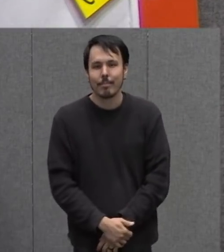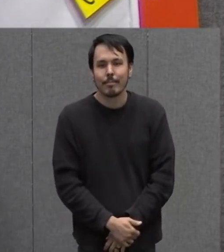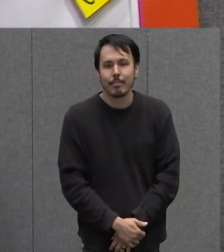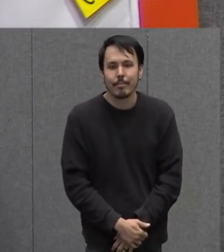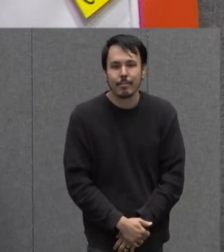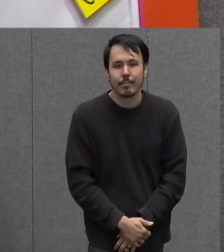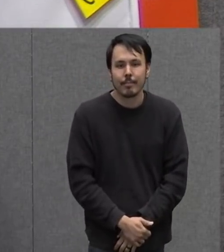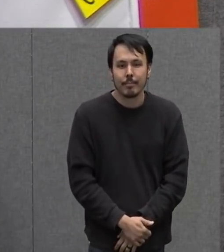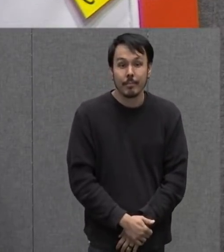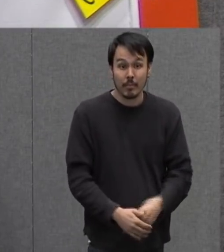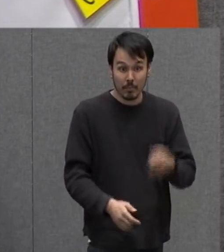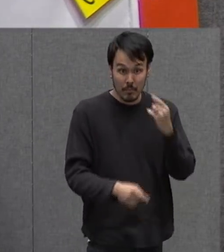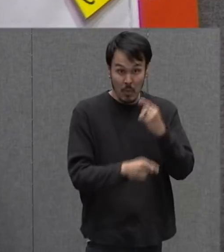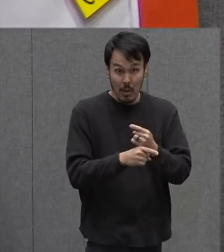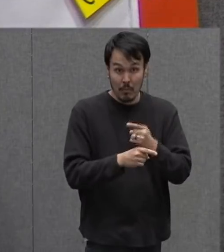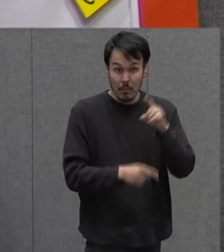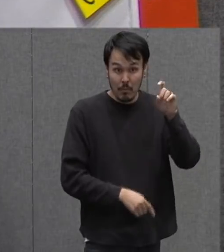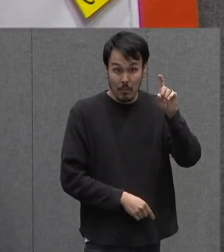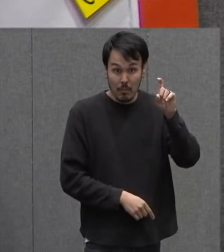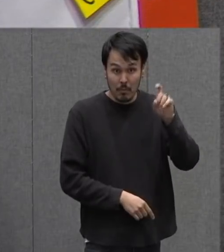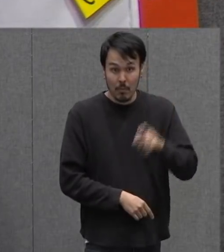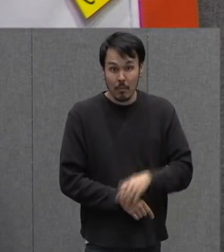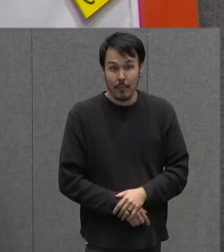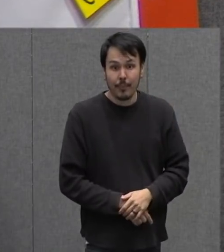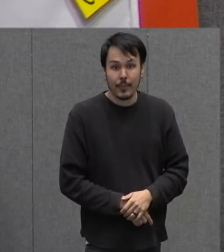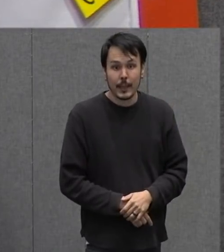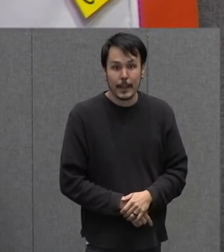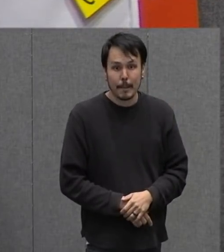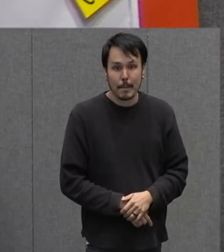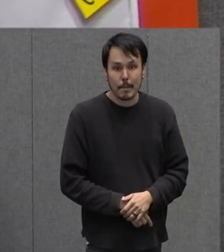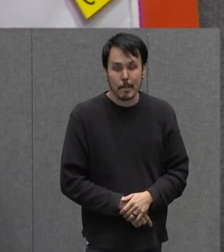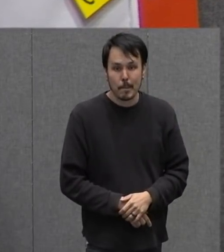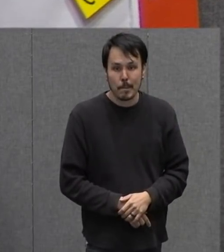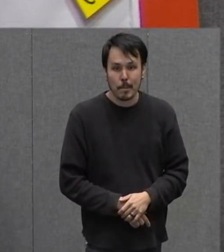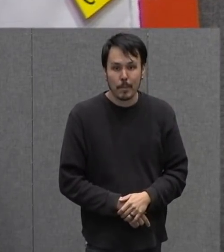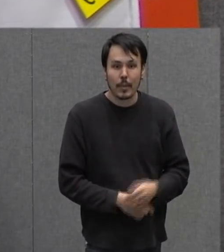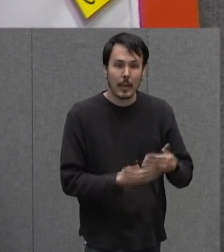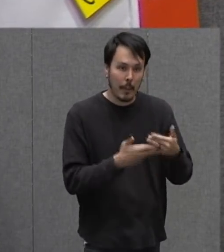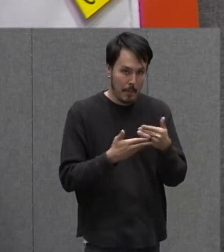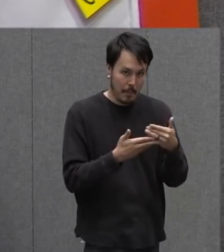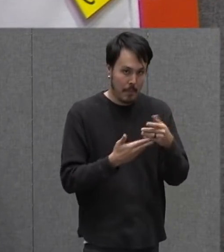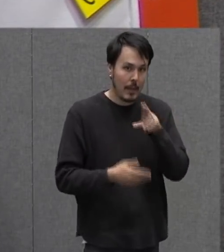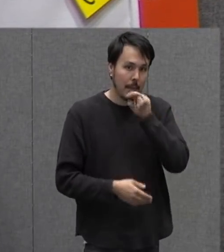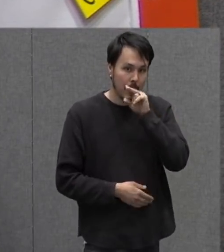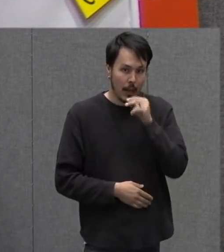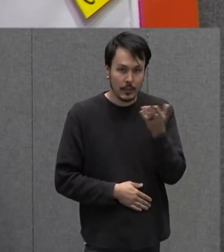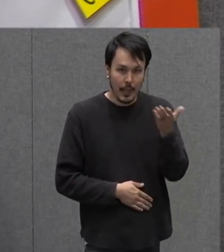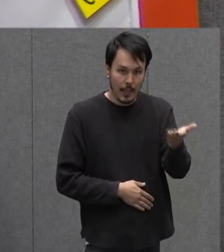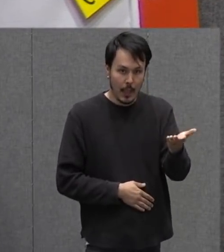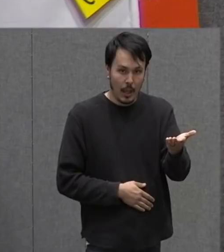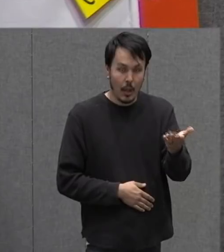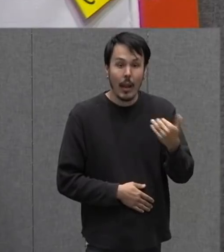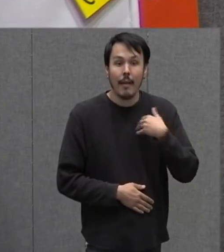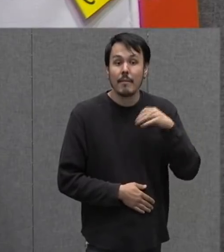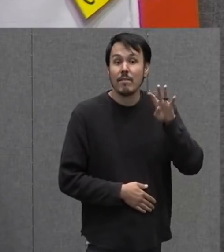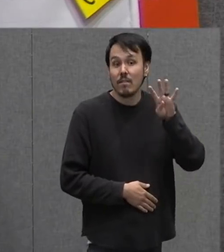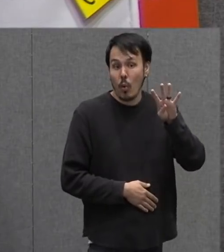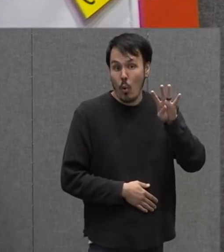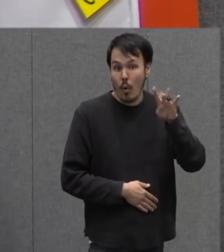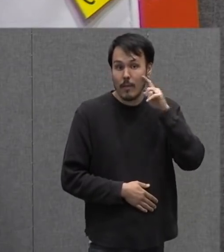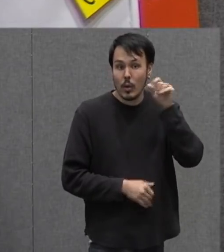Is this the array that you made? We have the groups of baby ducks, and there are 4 in